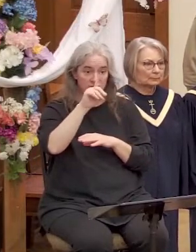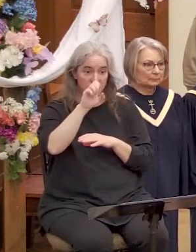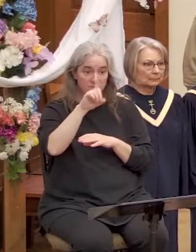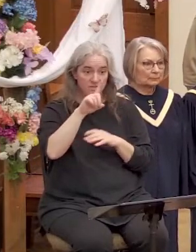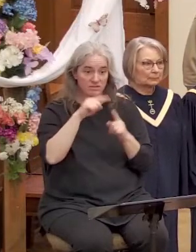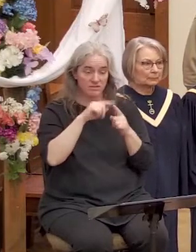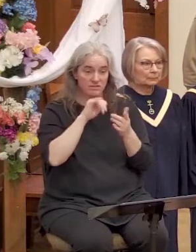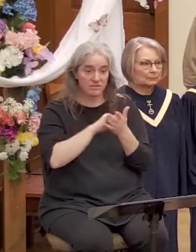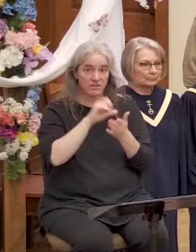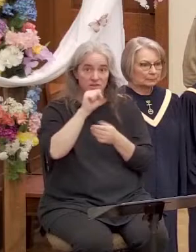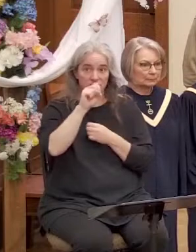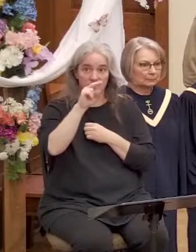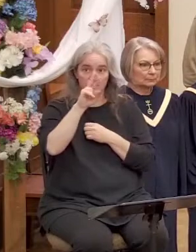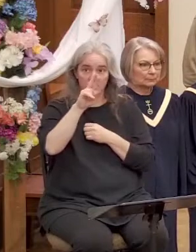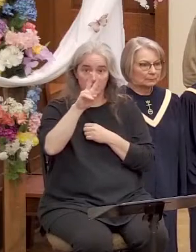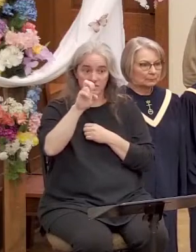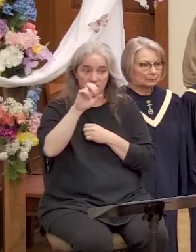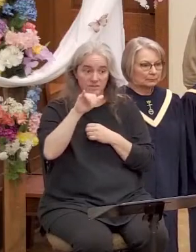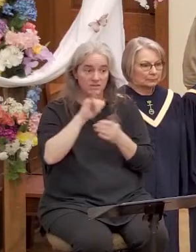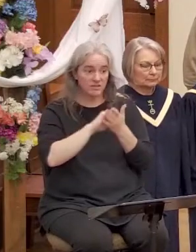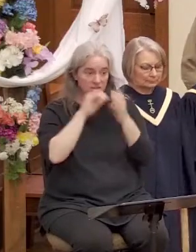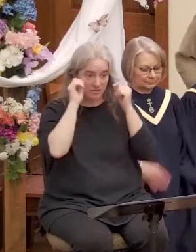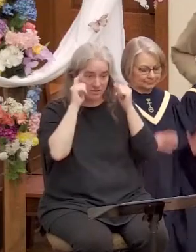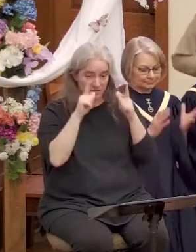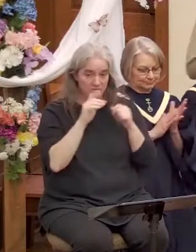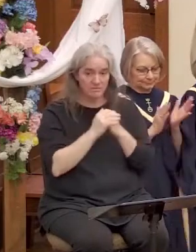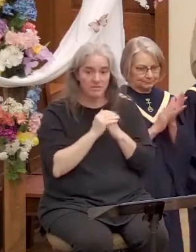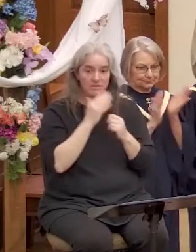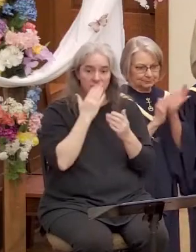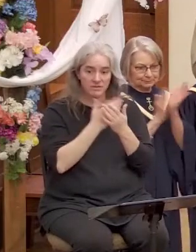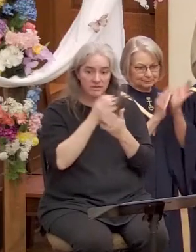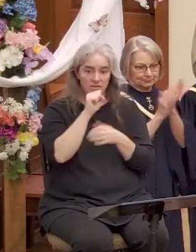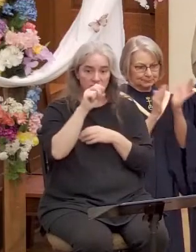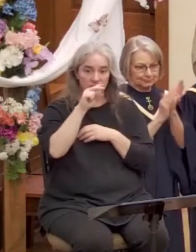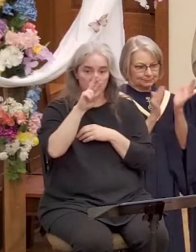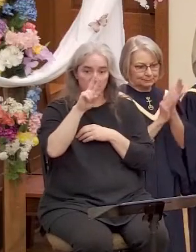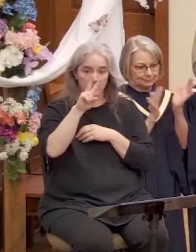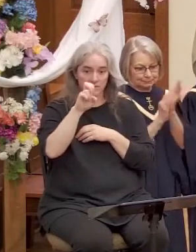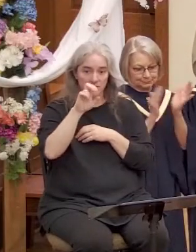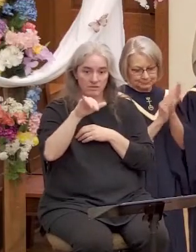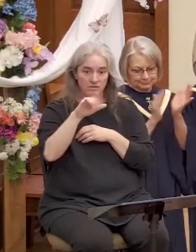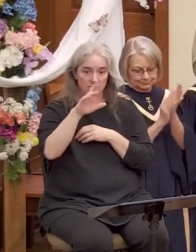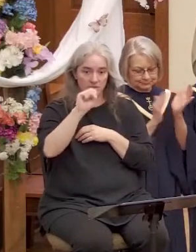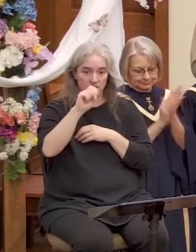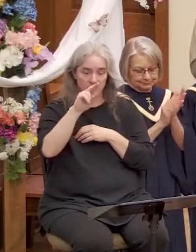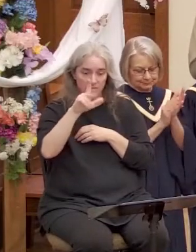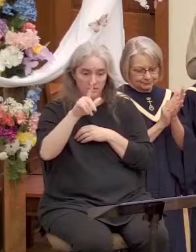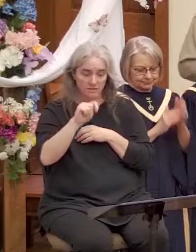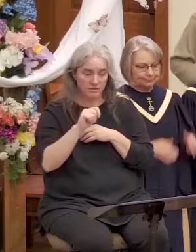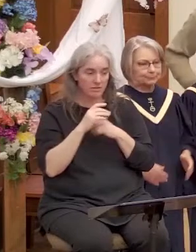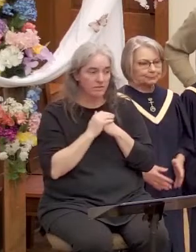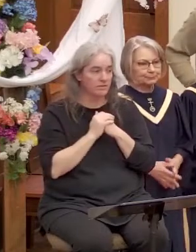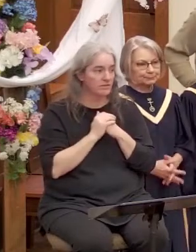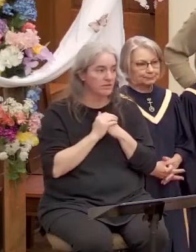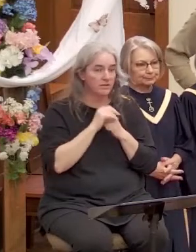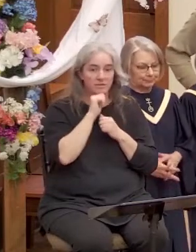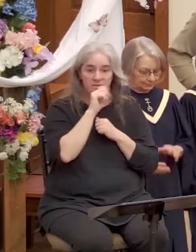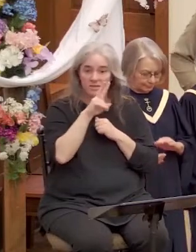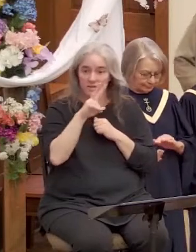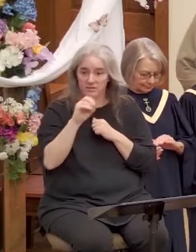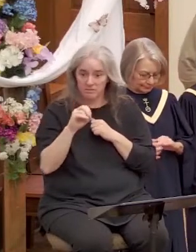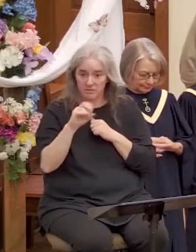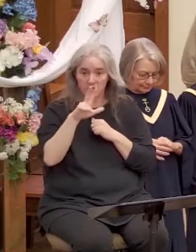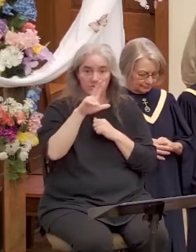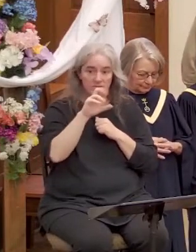survey. That's amazing. That is a great survey result. Seriously. It wasn't 20 people or